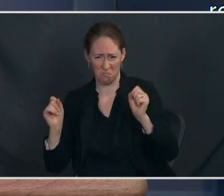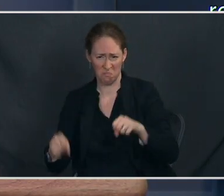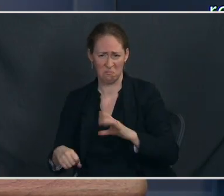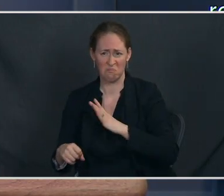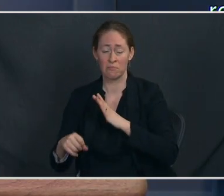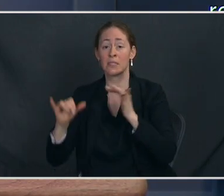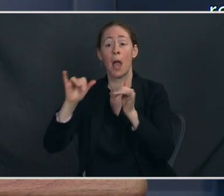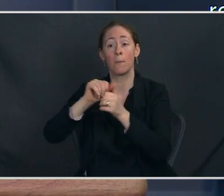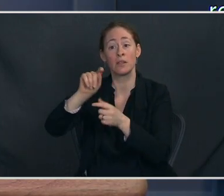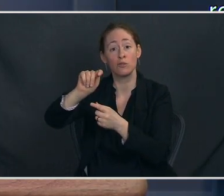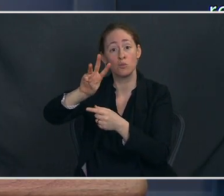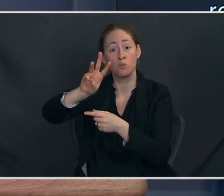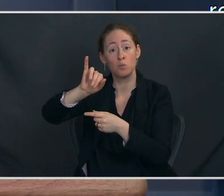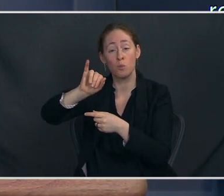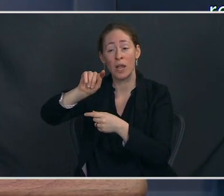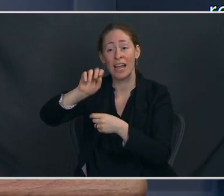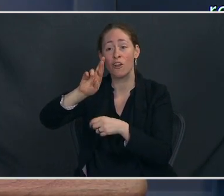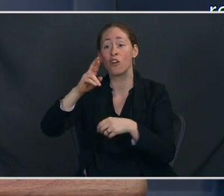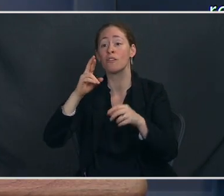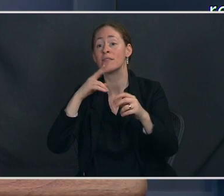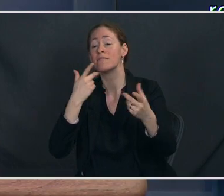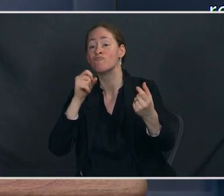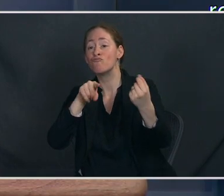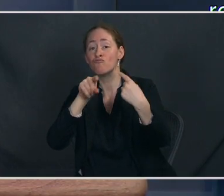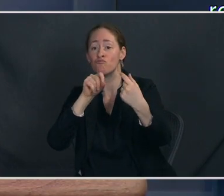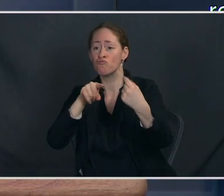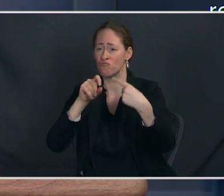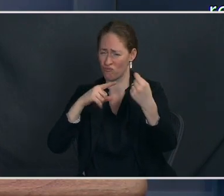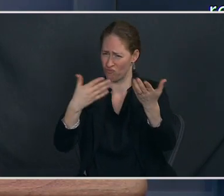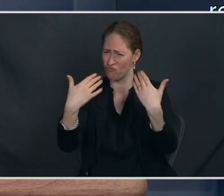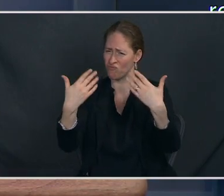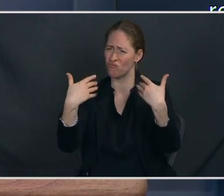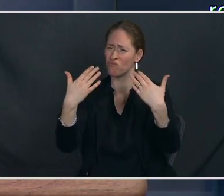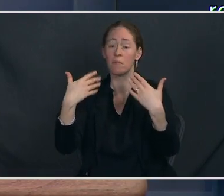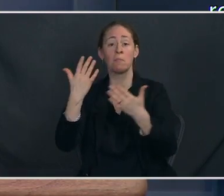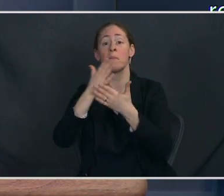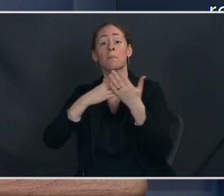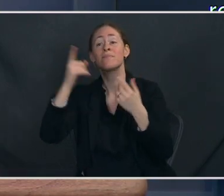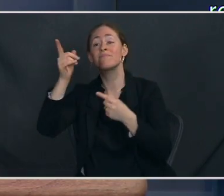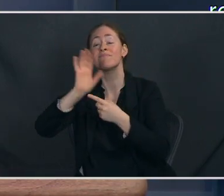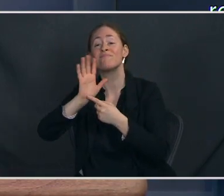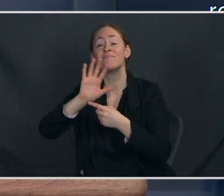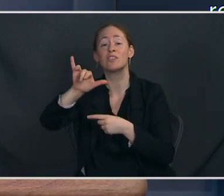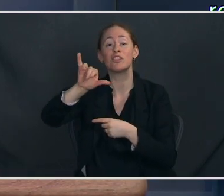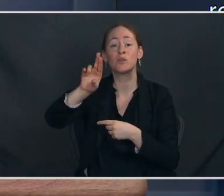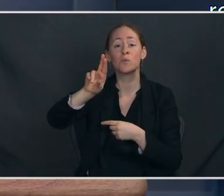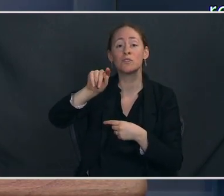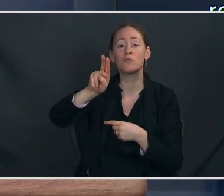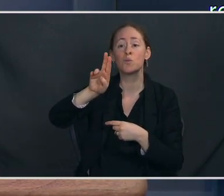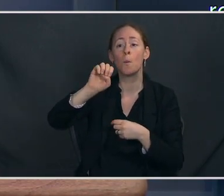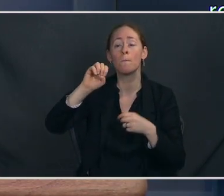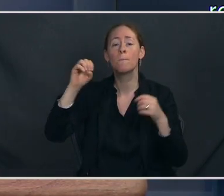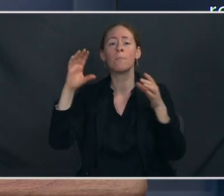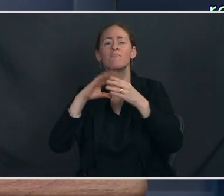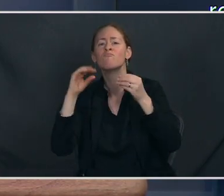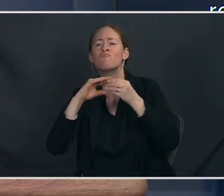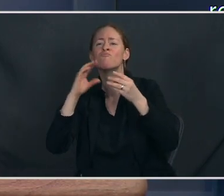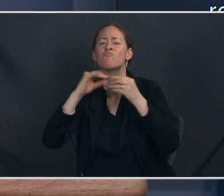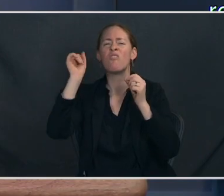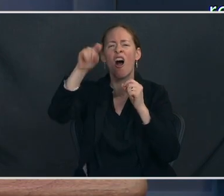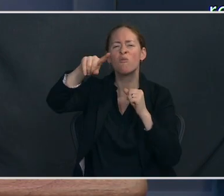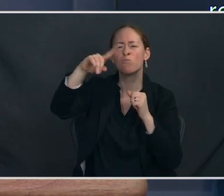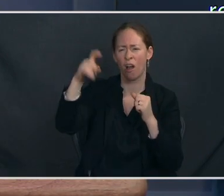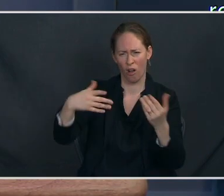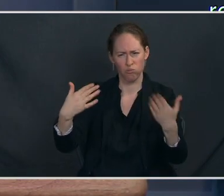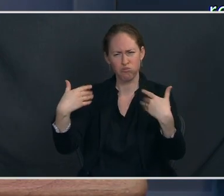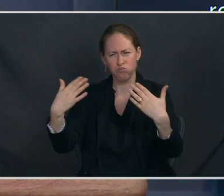from the American people that they ask on YouTube. And so we'll continue to look for ways to not just bring back the daily briefing, but to take